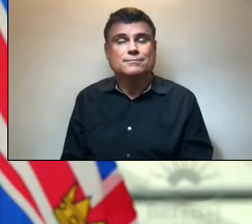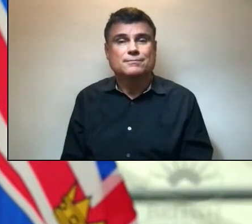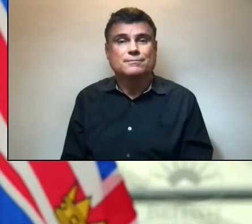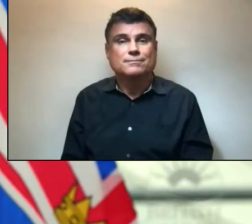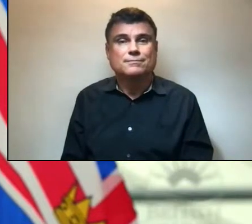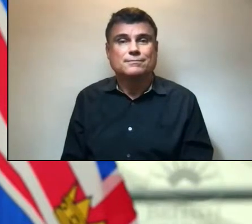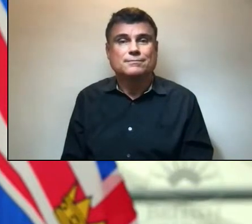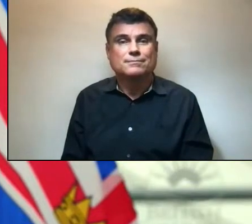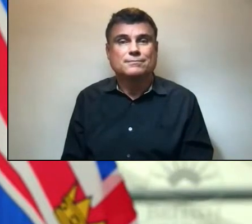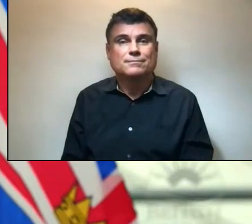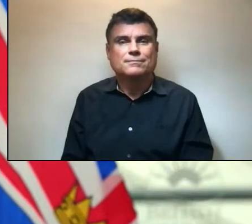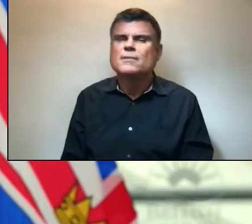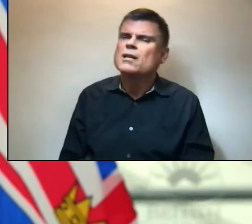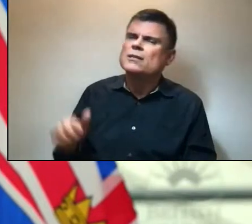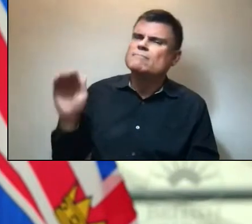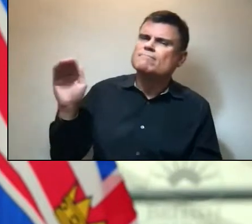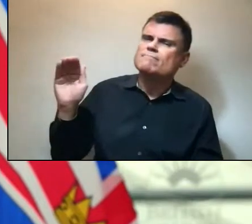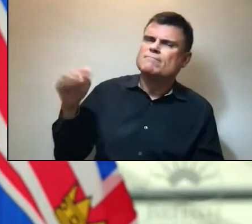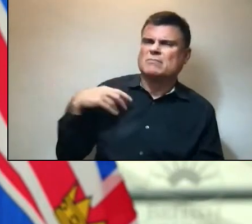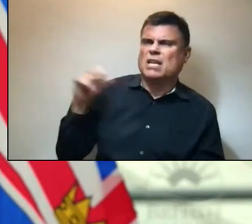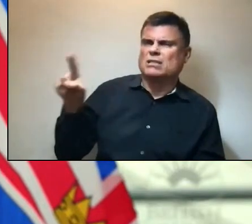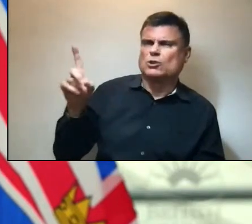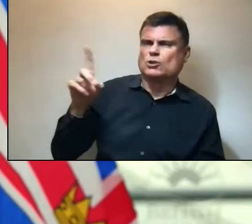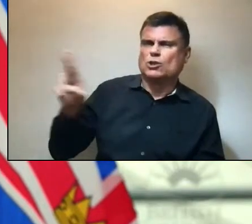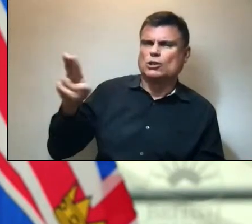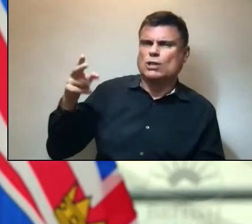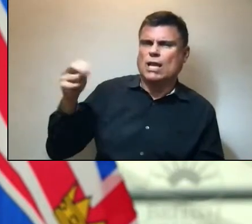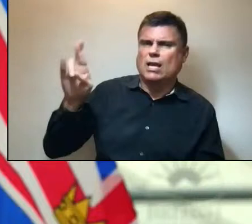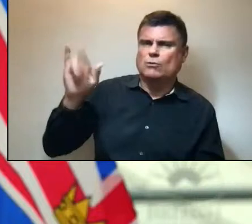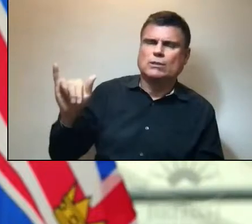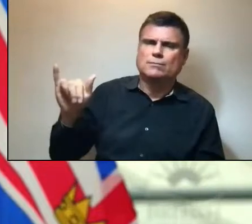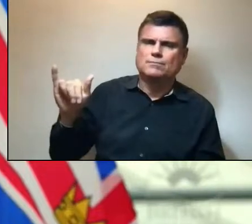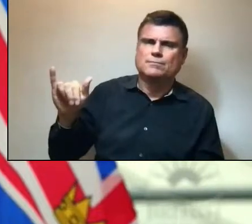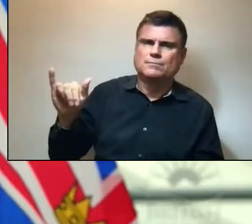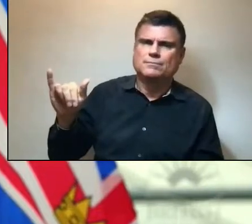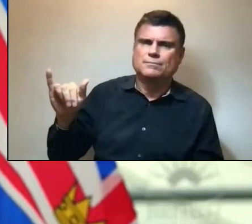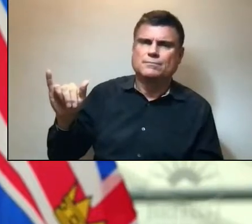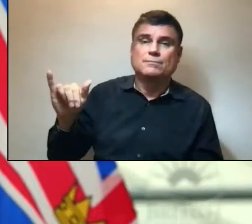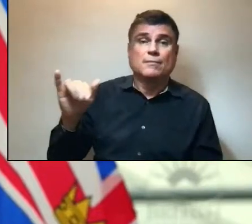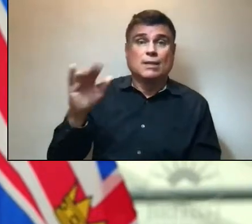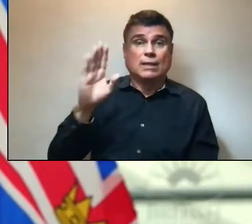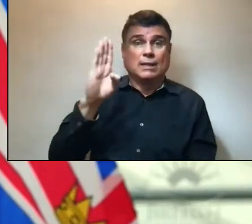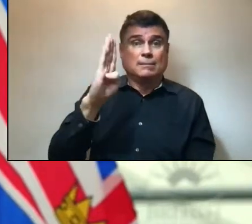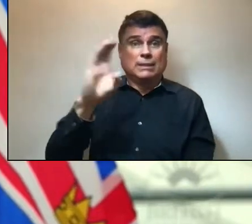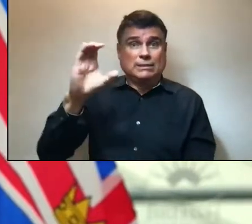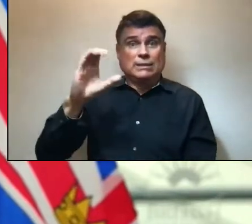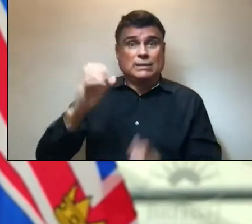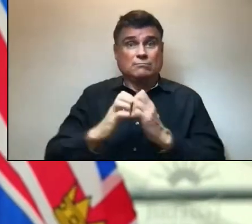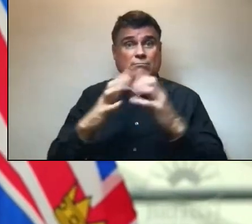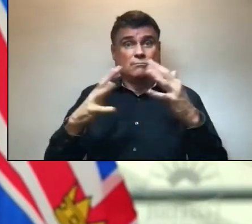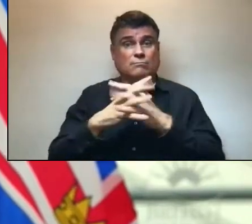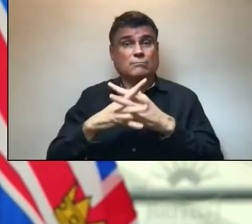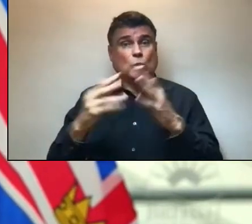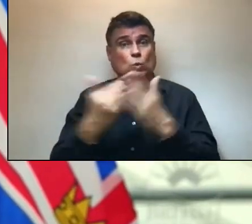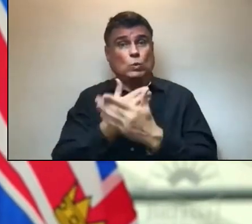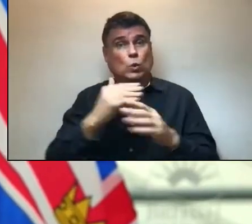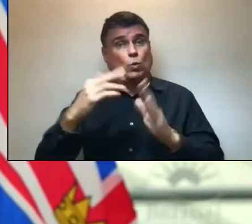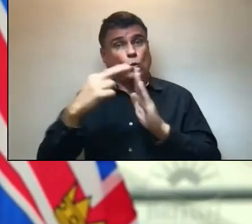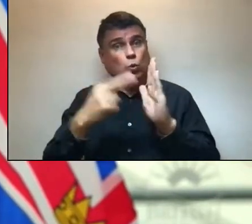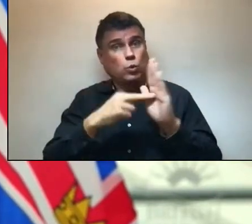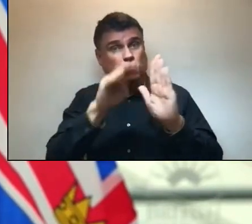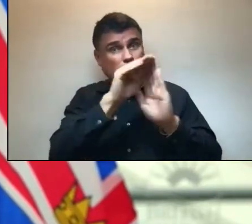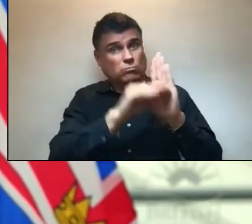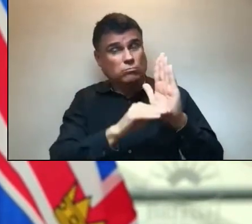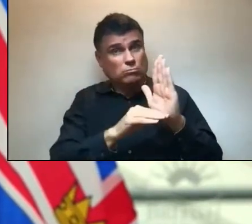Dr. Henry, what new restrictions in British Columbia should we expect before the holidays, considering that grim